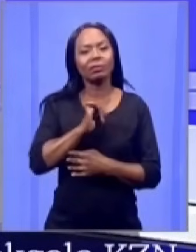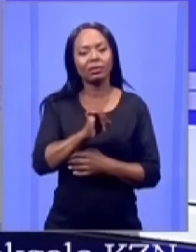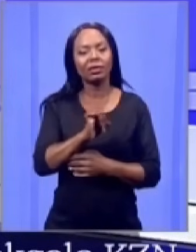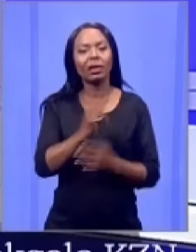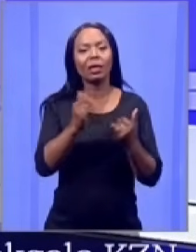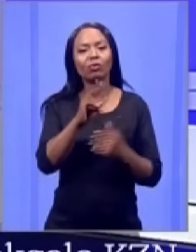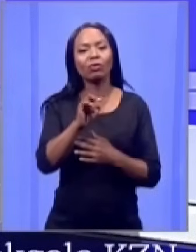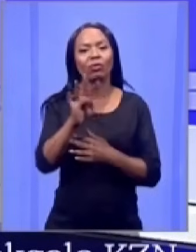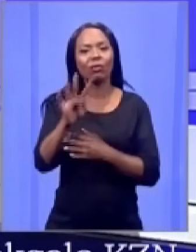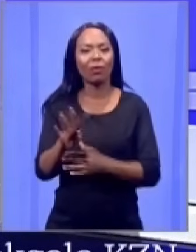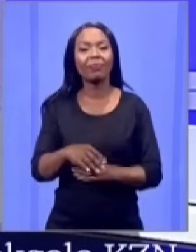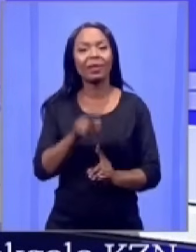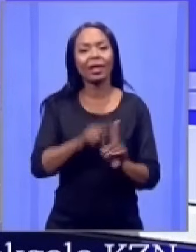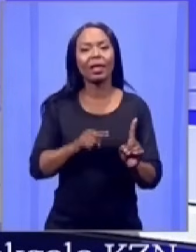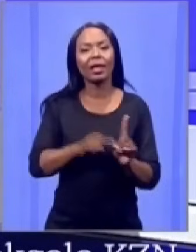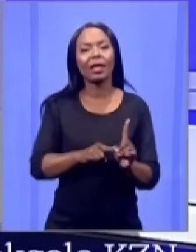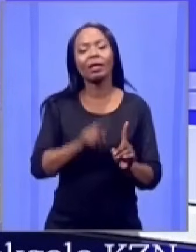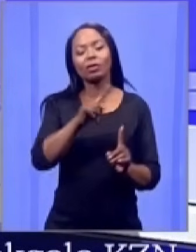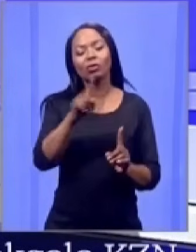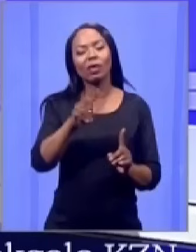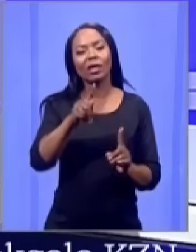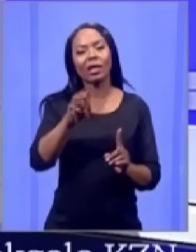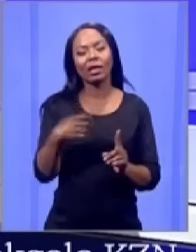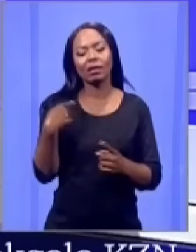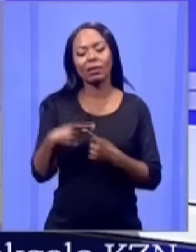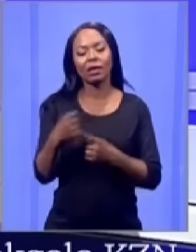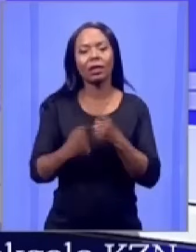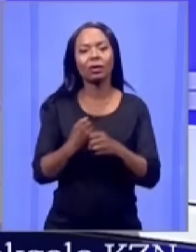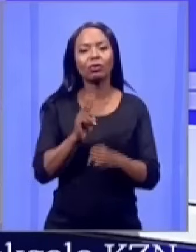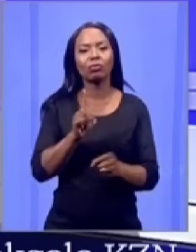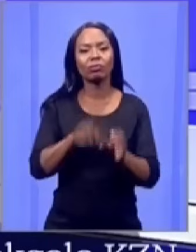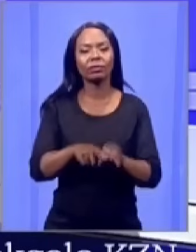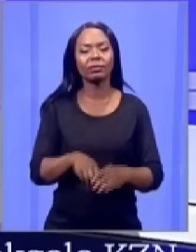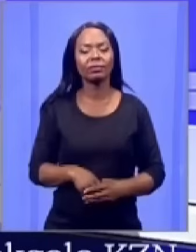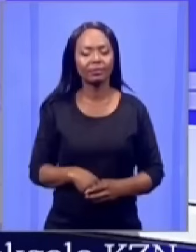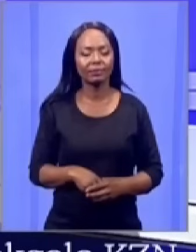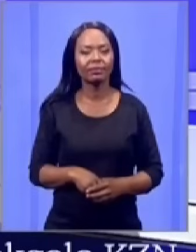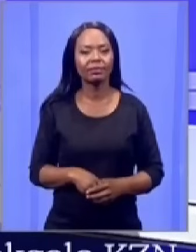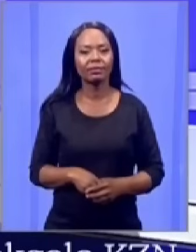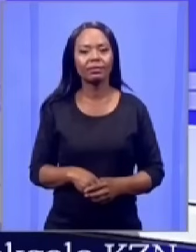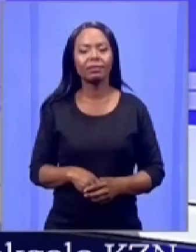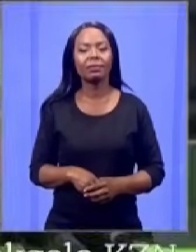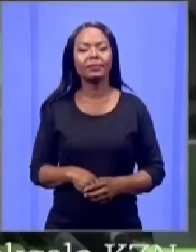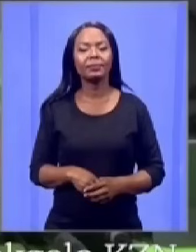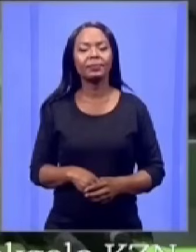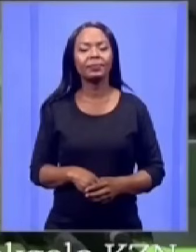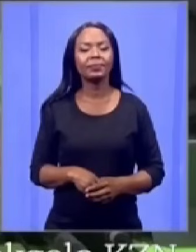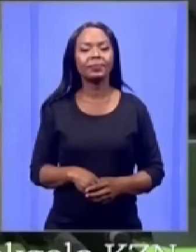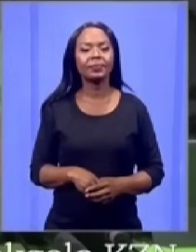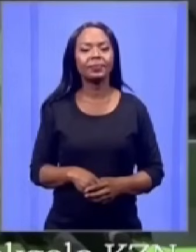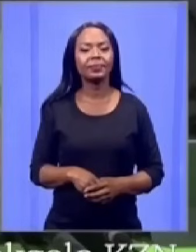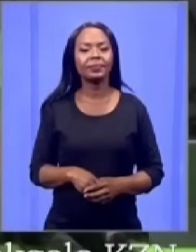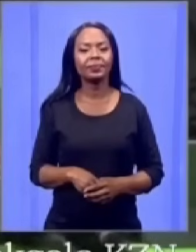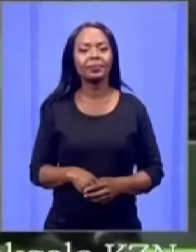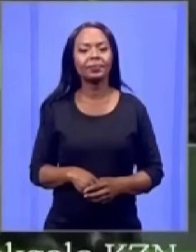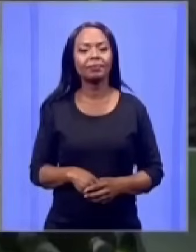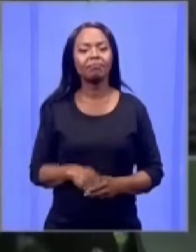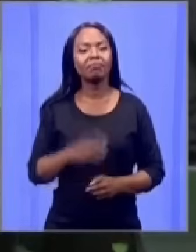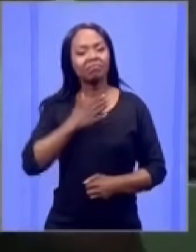2024. Zwakhele Mncwango e bile setho sa mokga dilemong tse pedi tse fetileng. gives me great